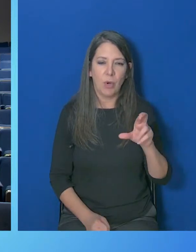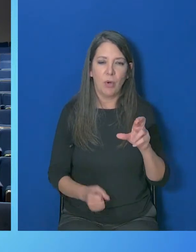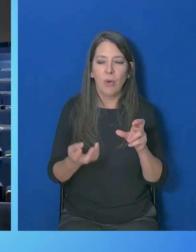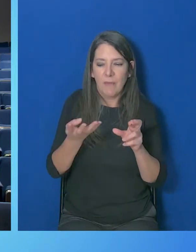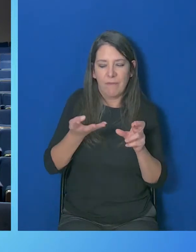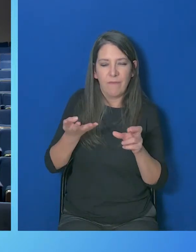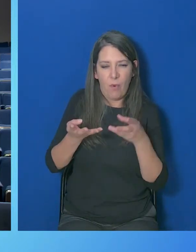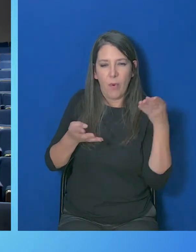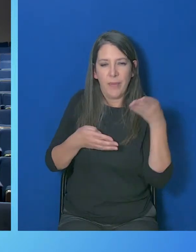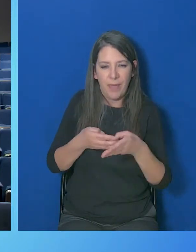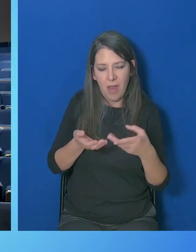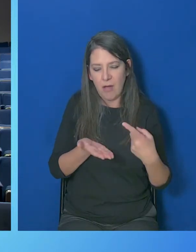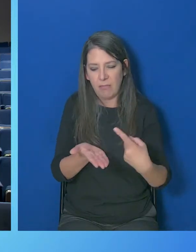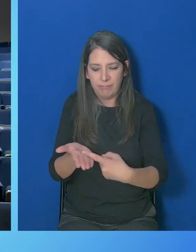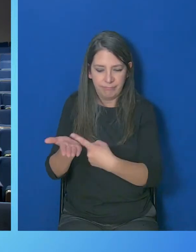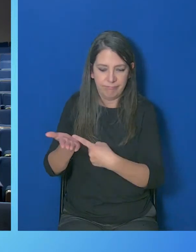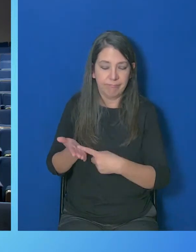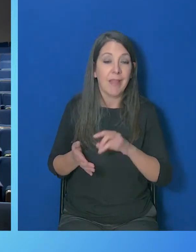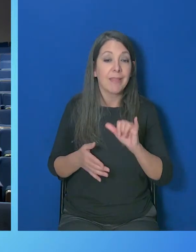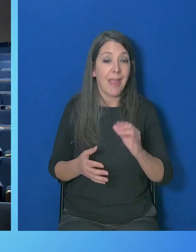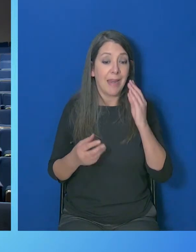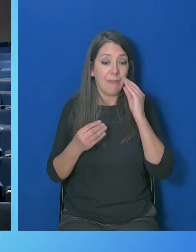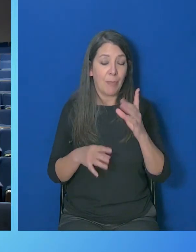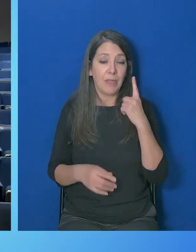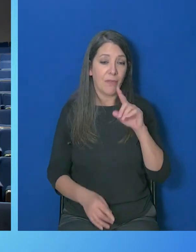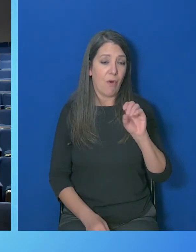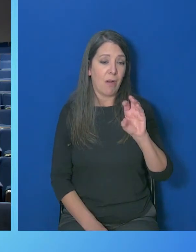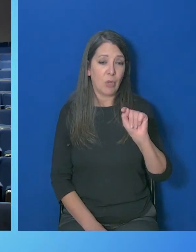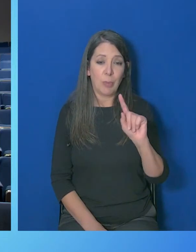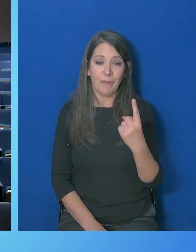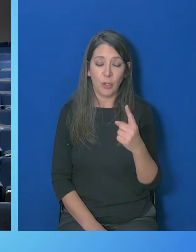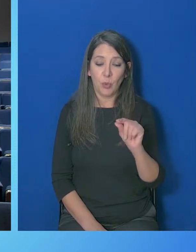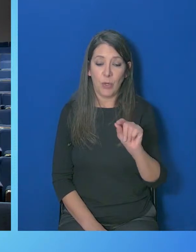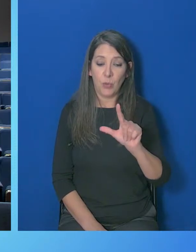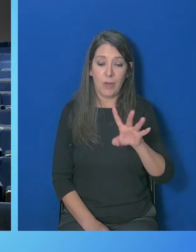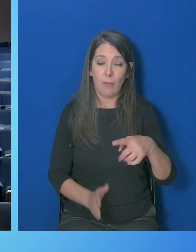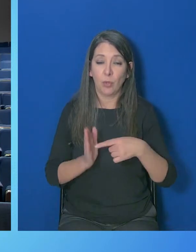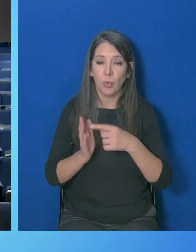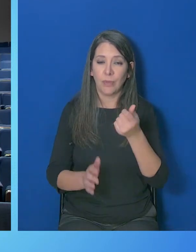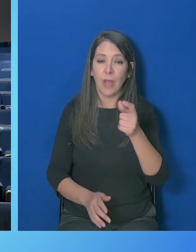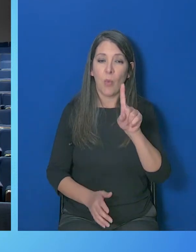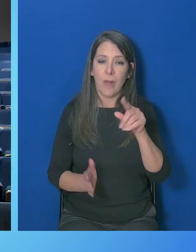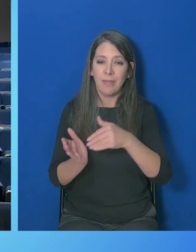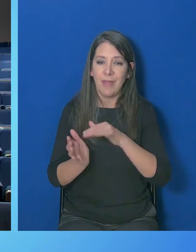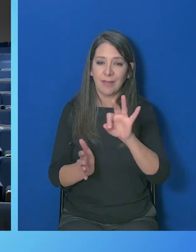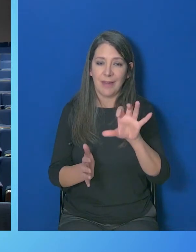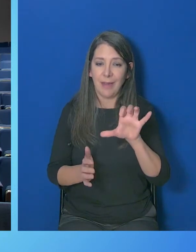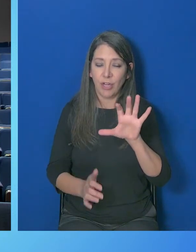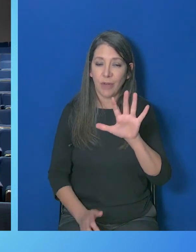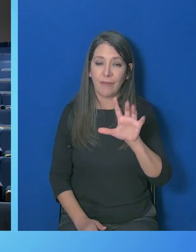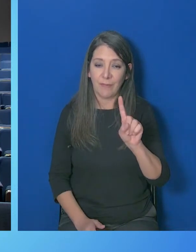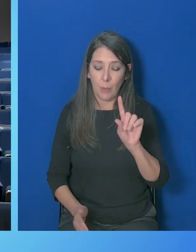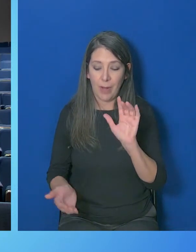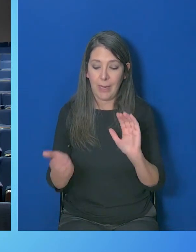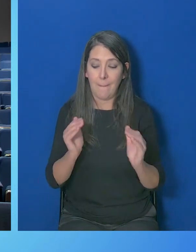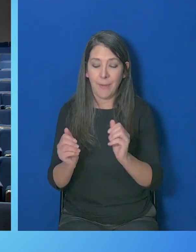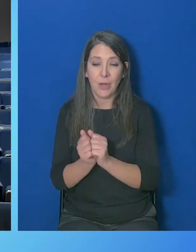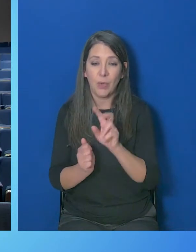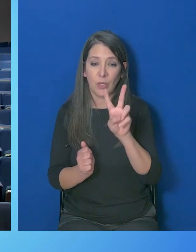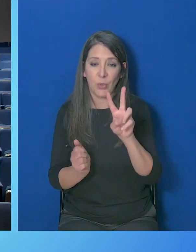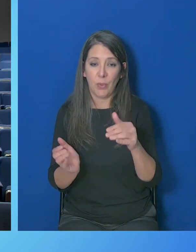total student count provided in the board report for October 1st, 2024 shows 1,951 compared to